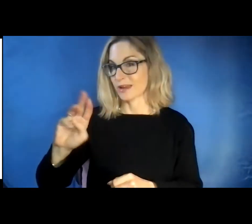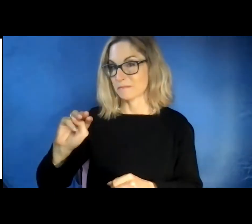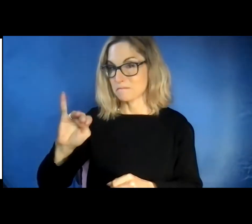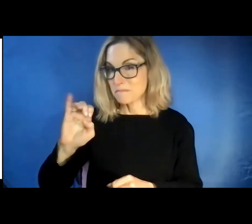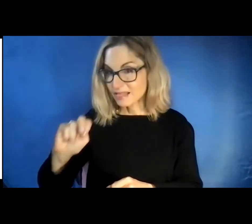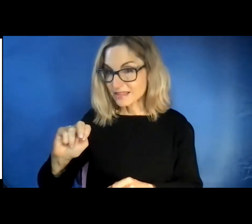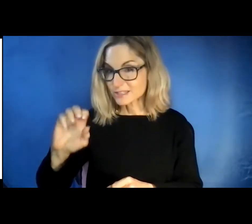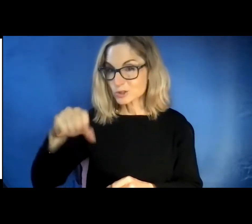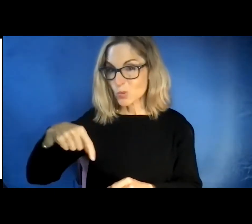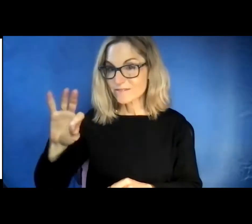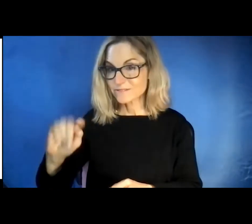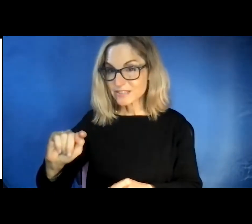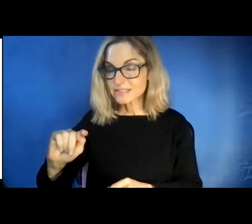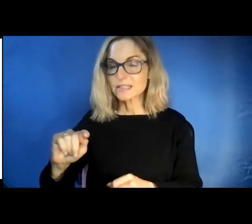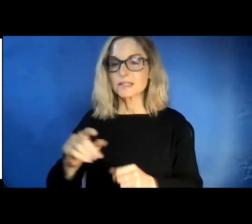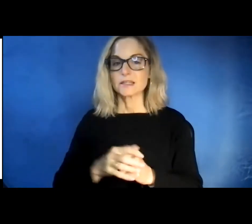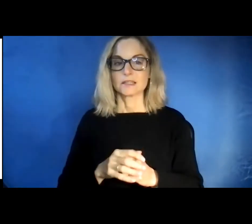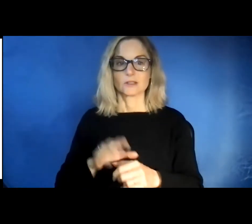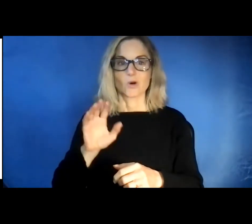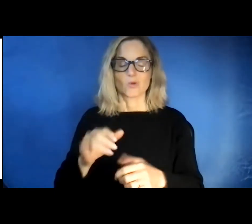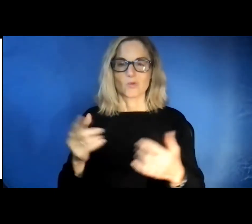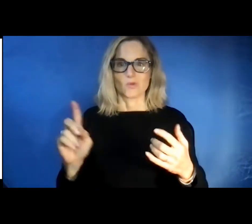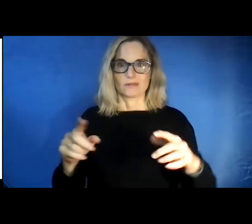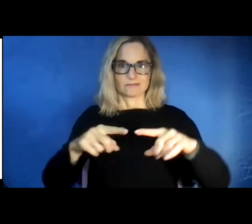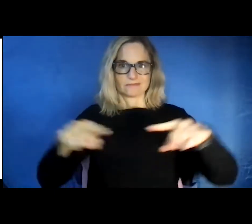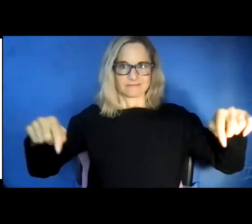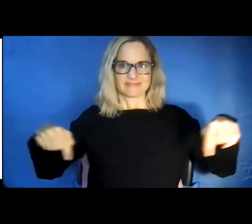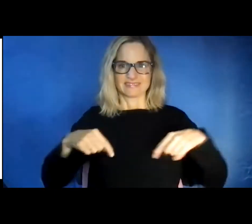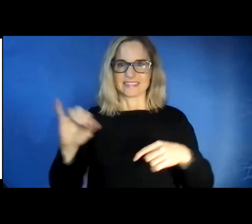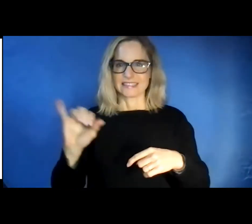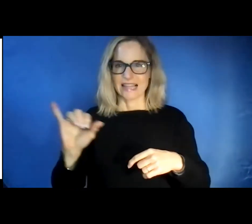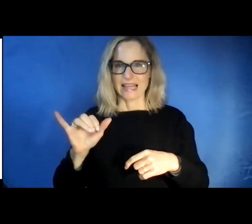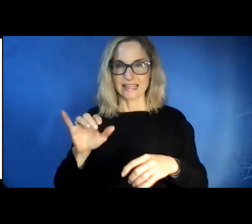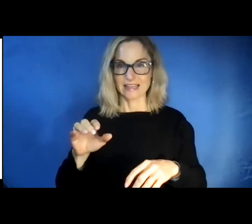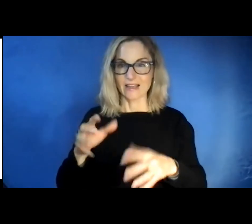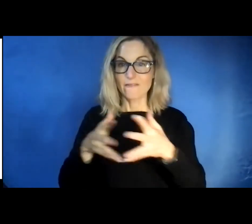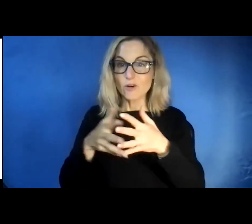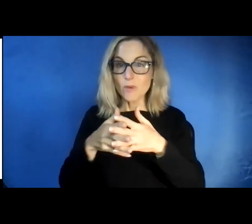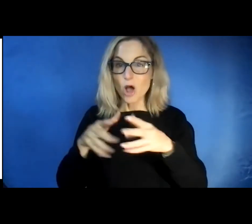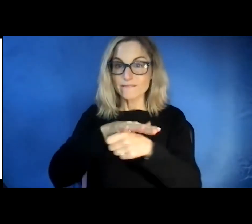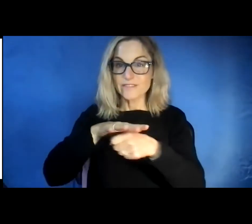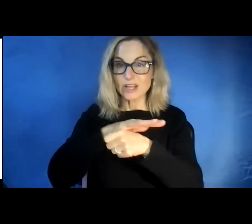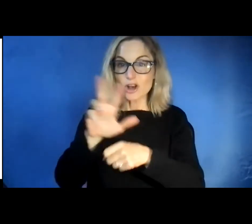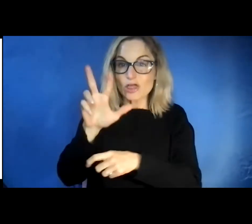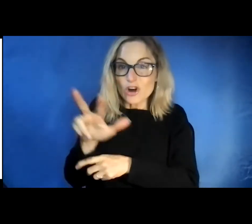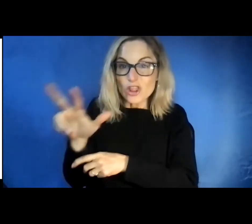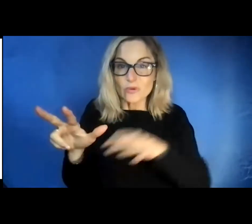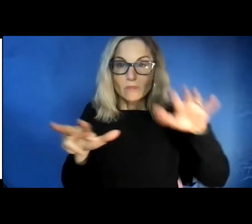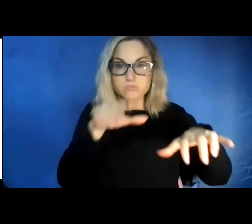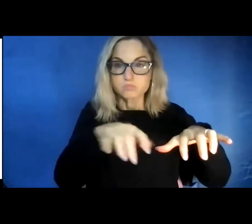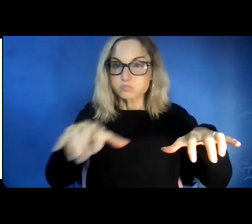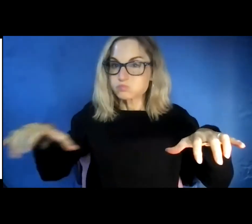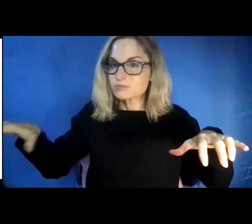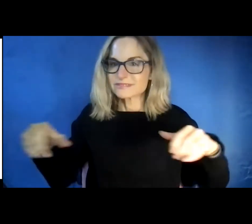operational space. Its current footprint is the equivalent to about 33 American football fields, and it's not finished yet either.